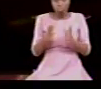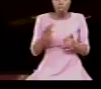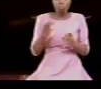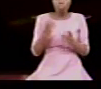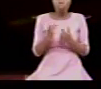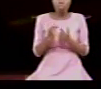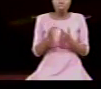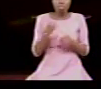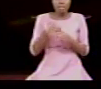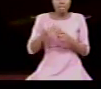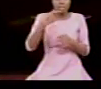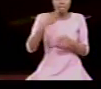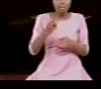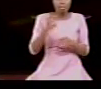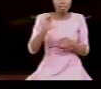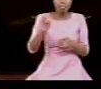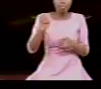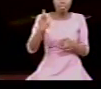8.